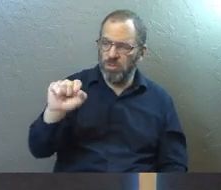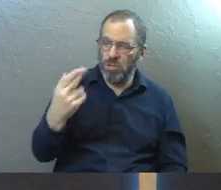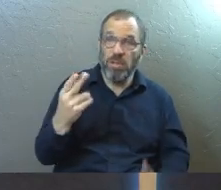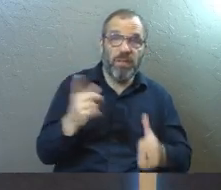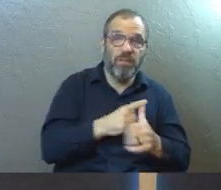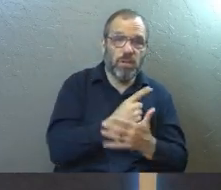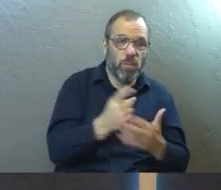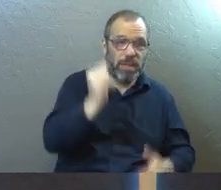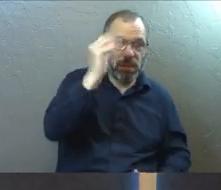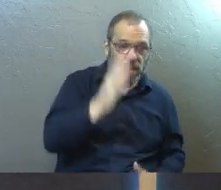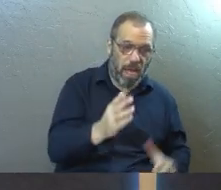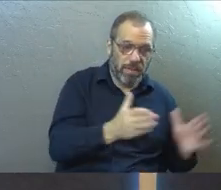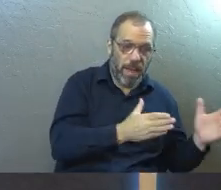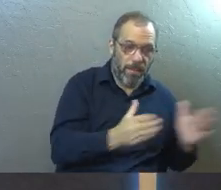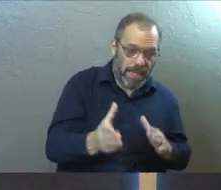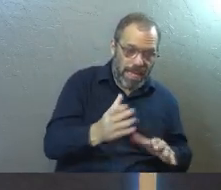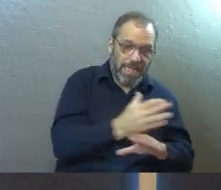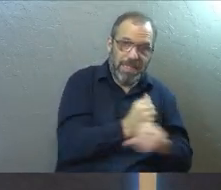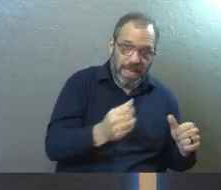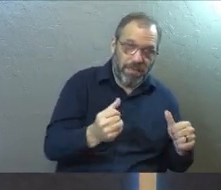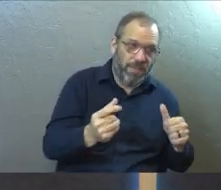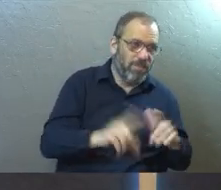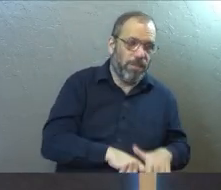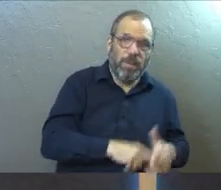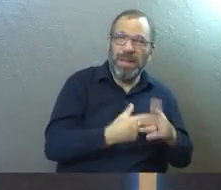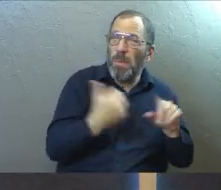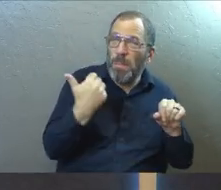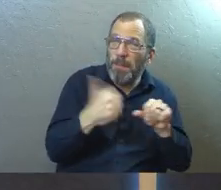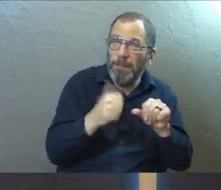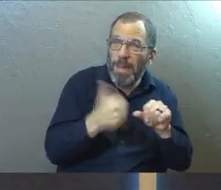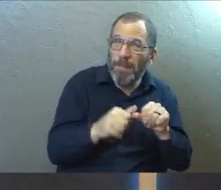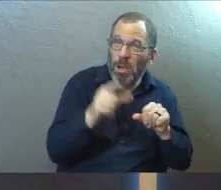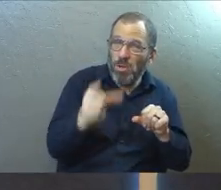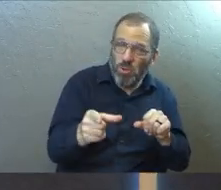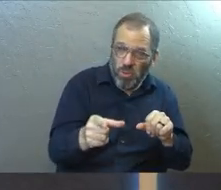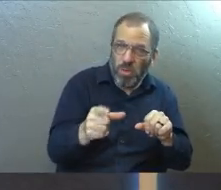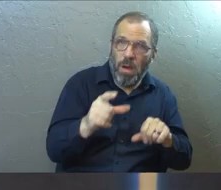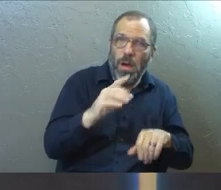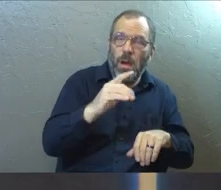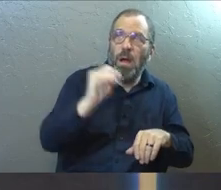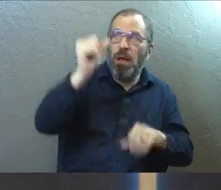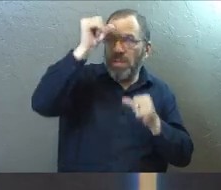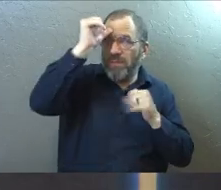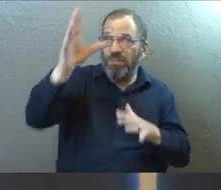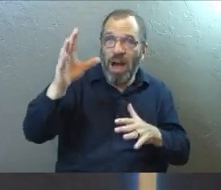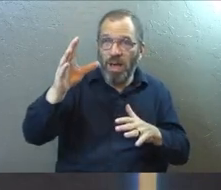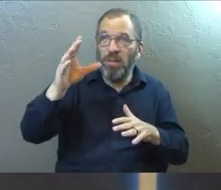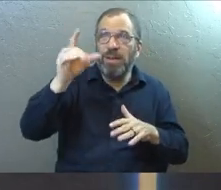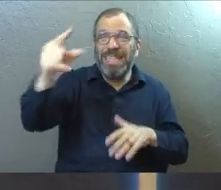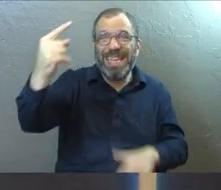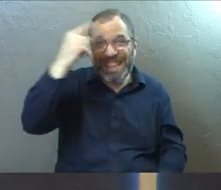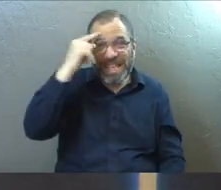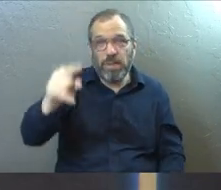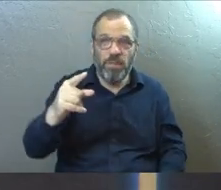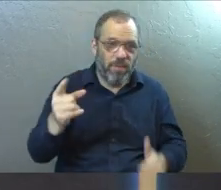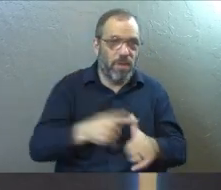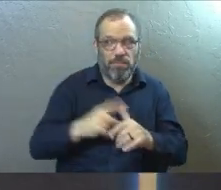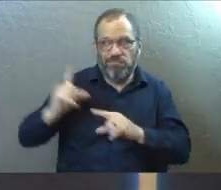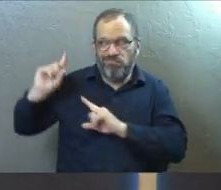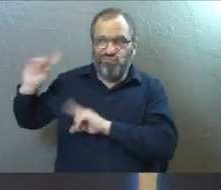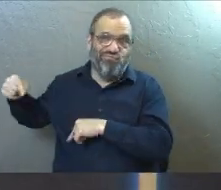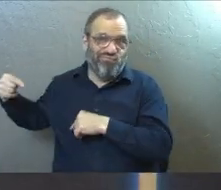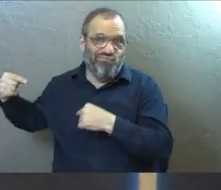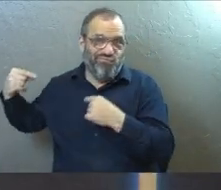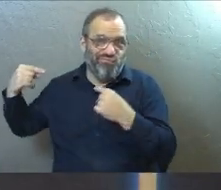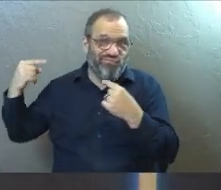talked about God's plan to save us from the very beginning. How many of y'all know that you are on the mind of the Father from the very start? And his desire to